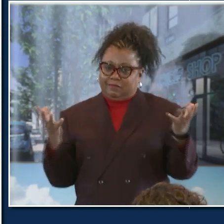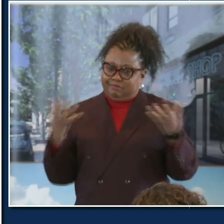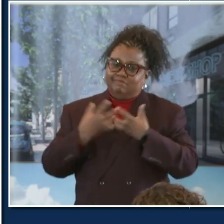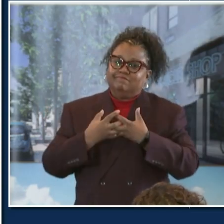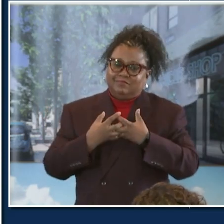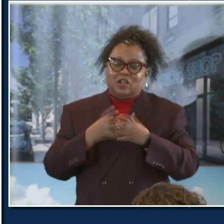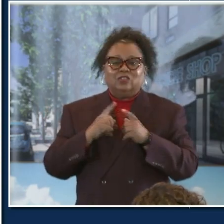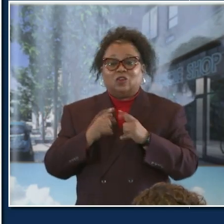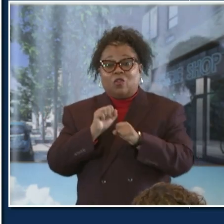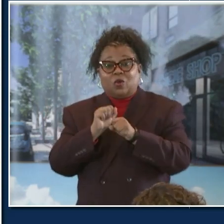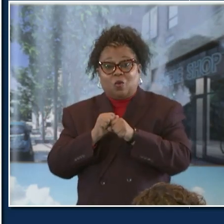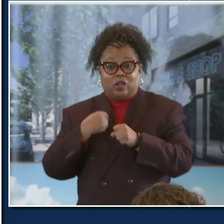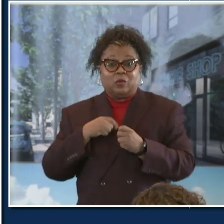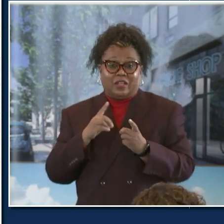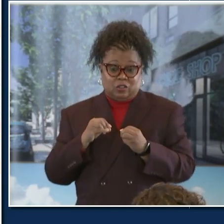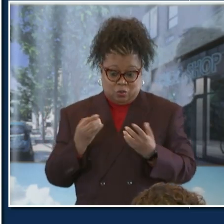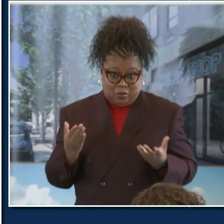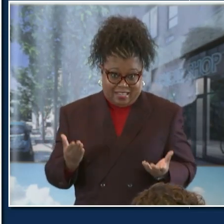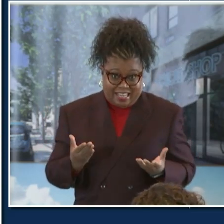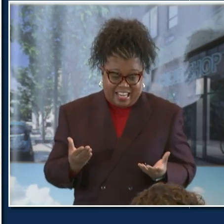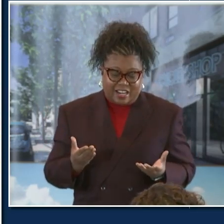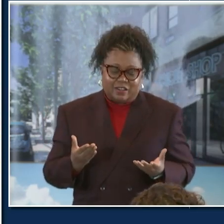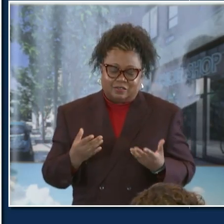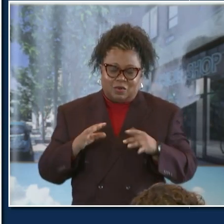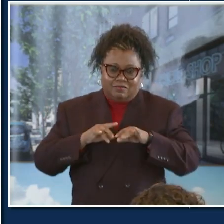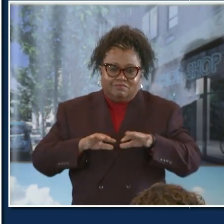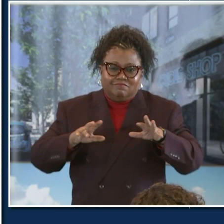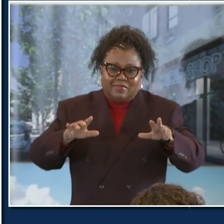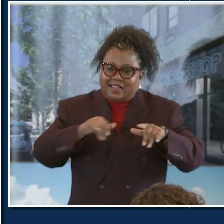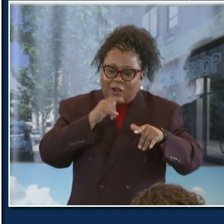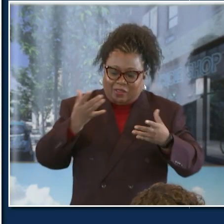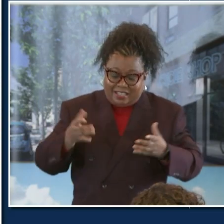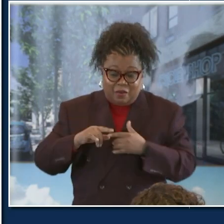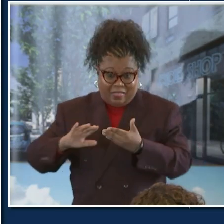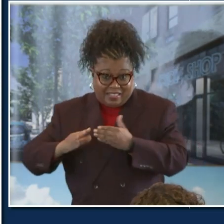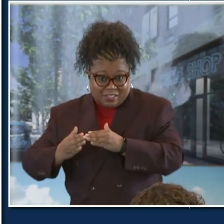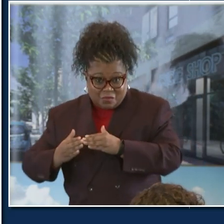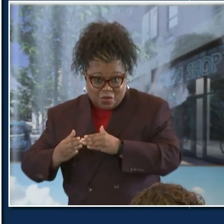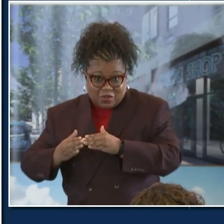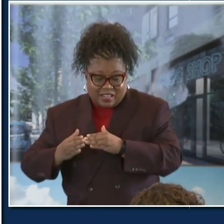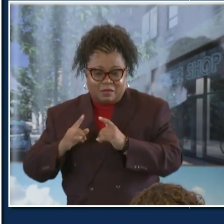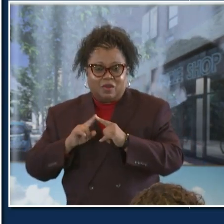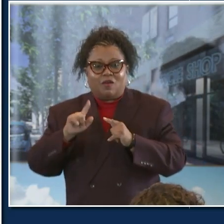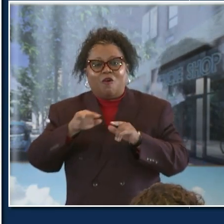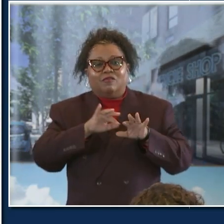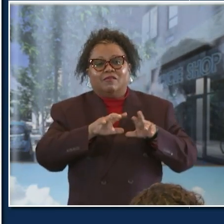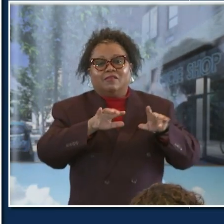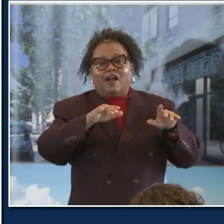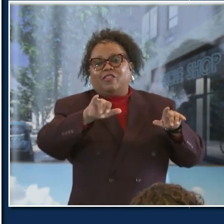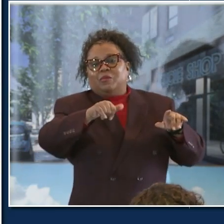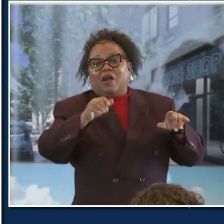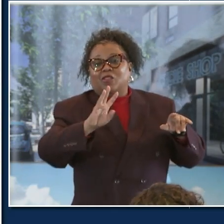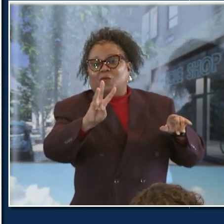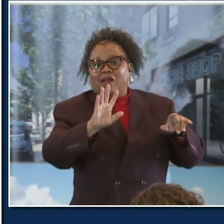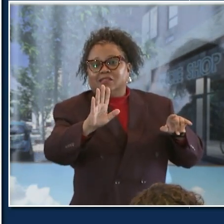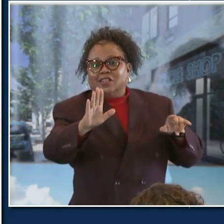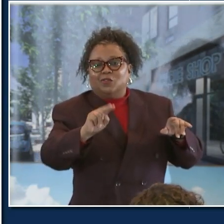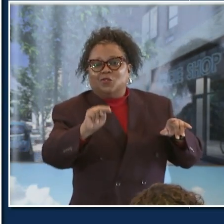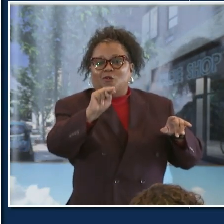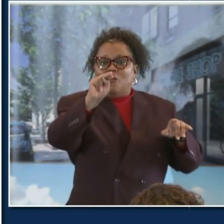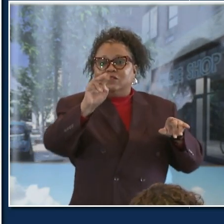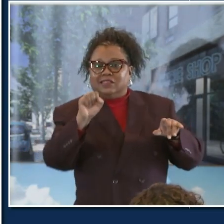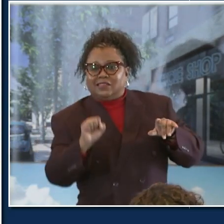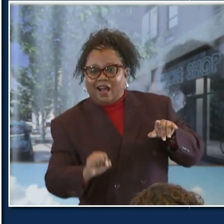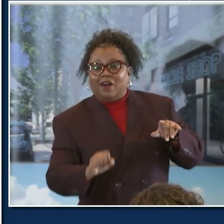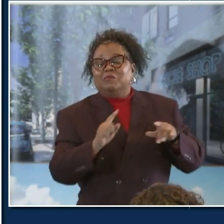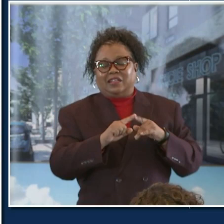track. And so the work that we can do here will resonate not just here in this community, but all the further parts of the west side, to the north side, to the